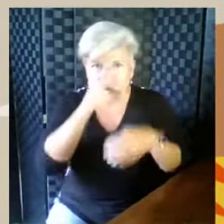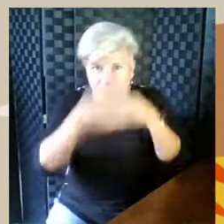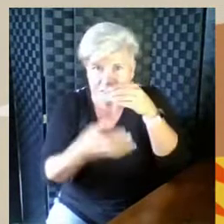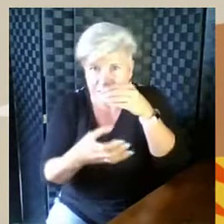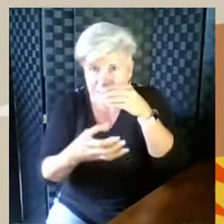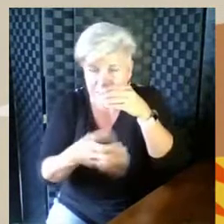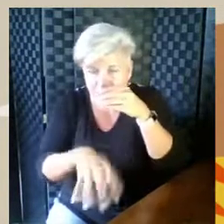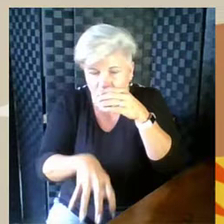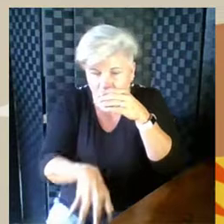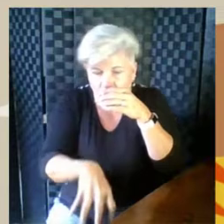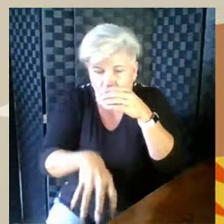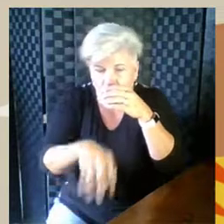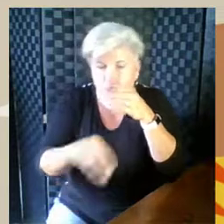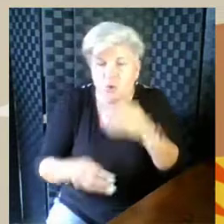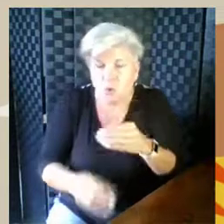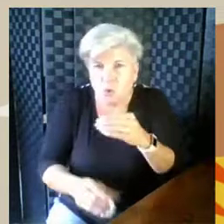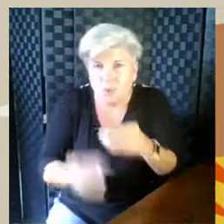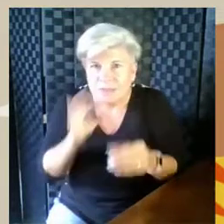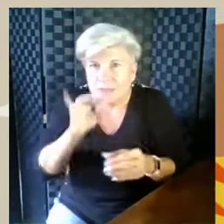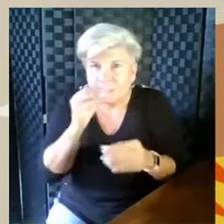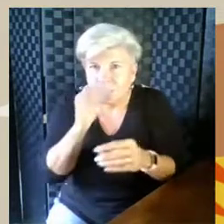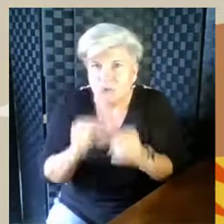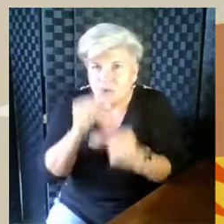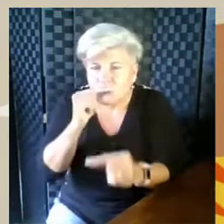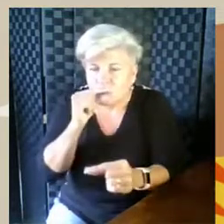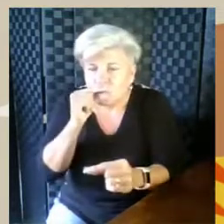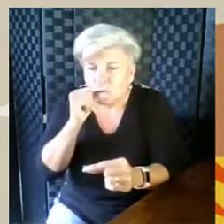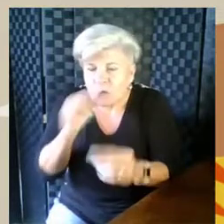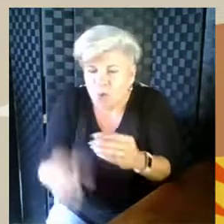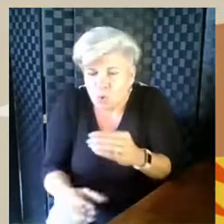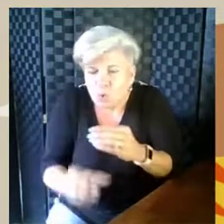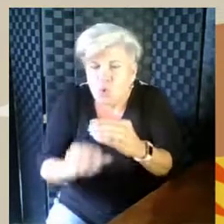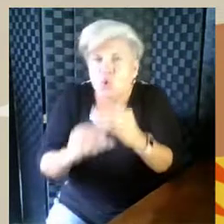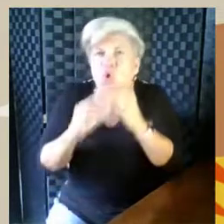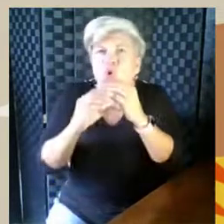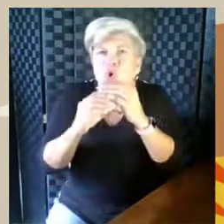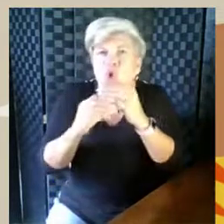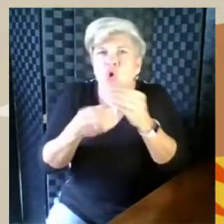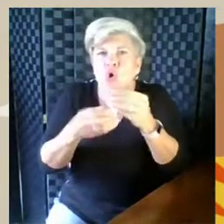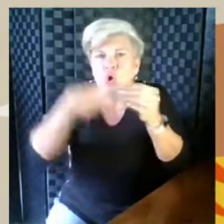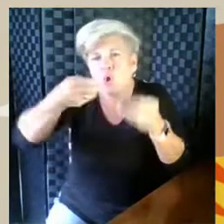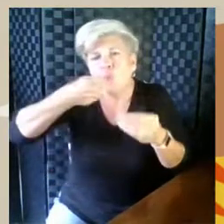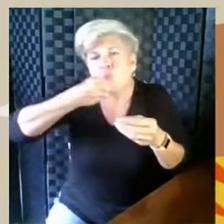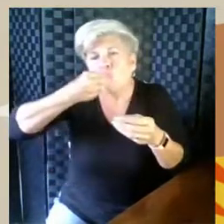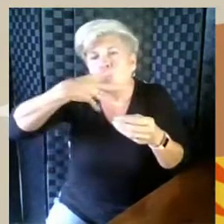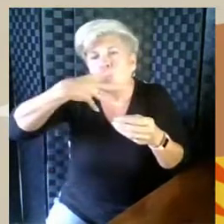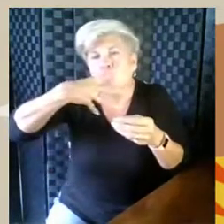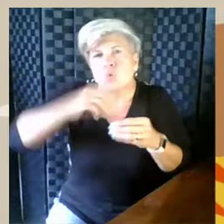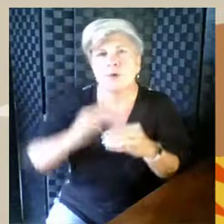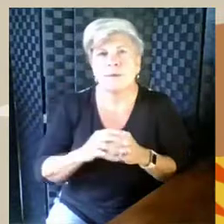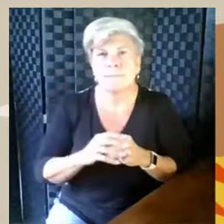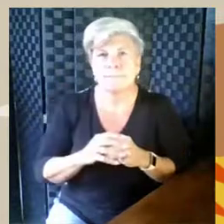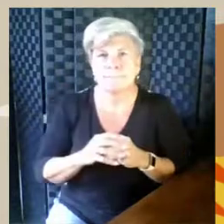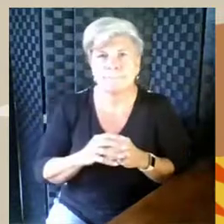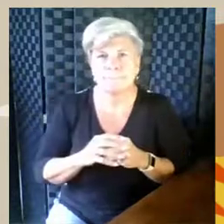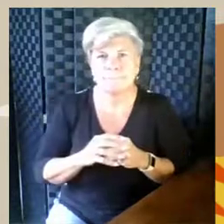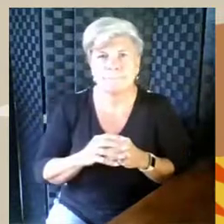their trunks. Instead, they suck up water with their trunk and squirt it into their